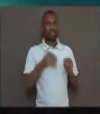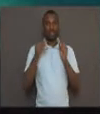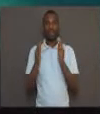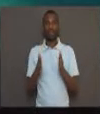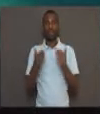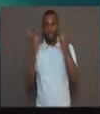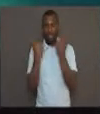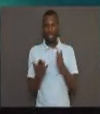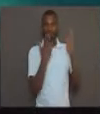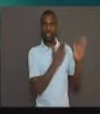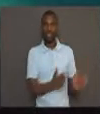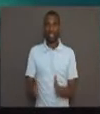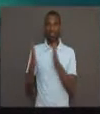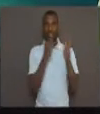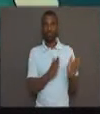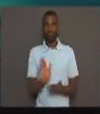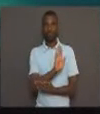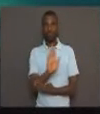Students, let's get ready.